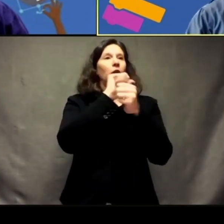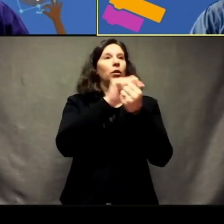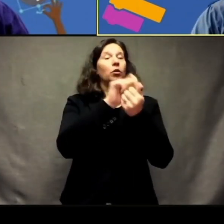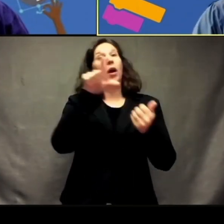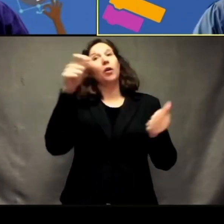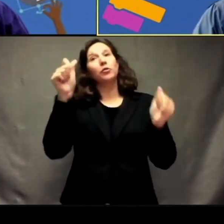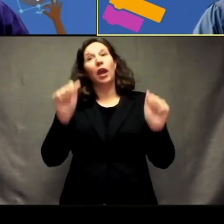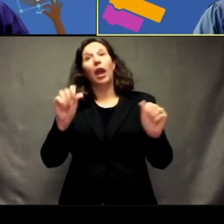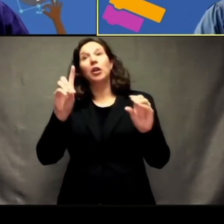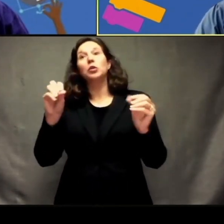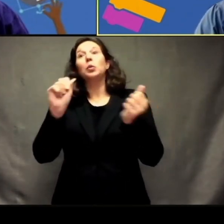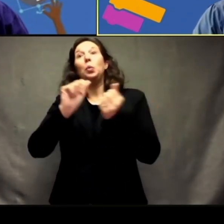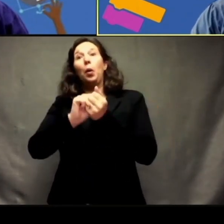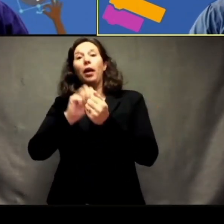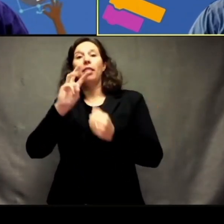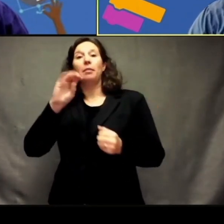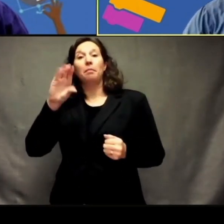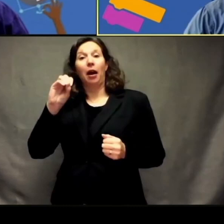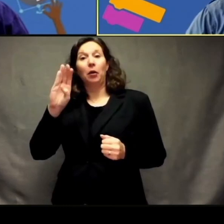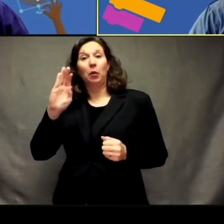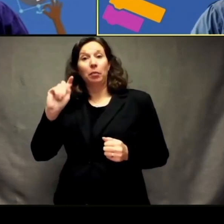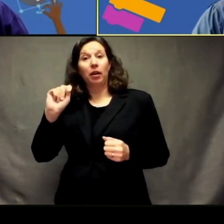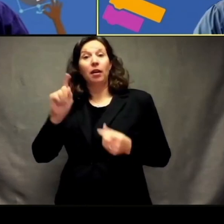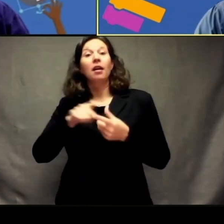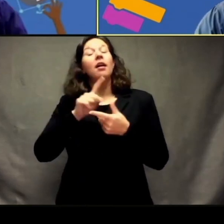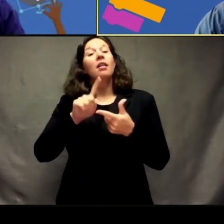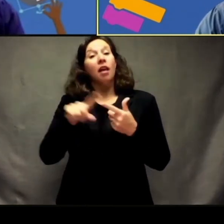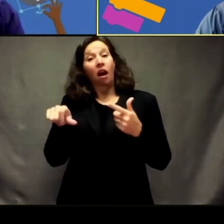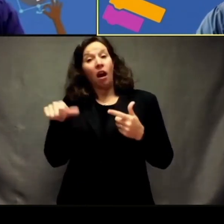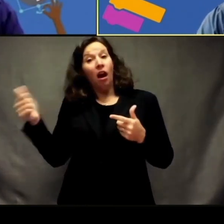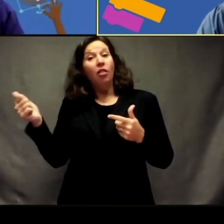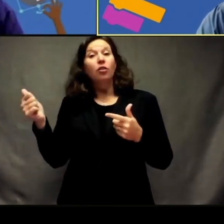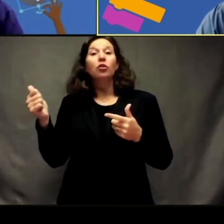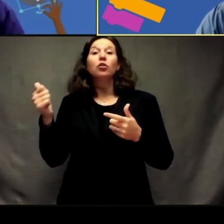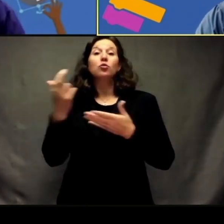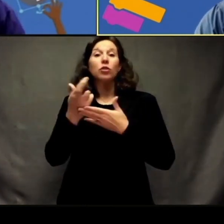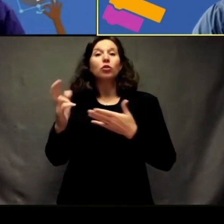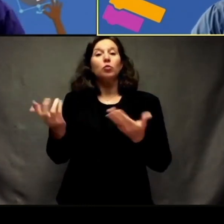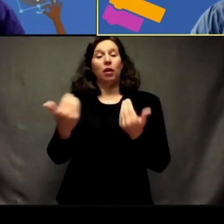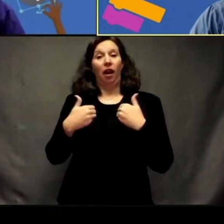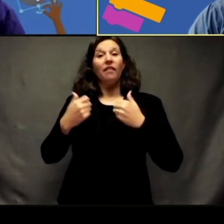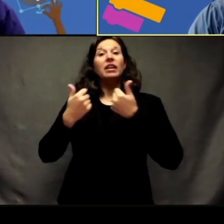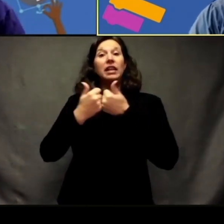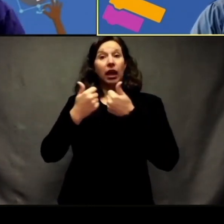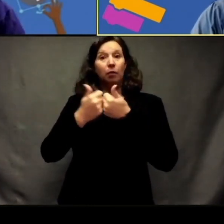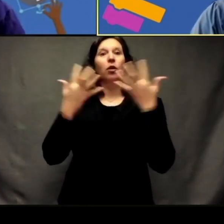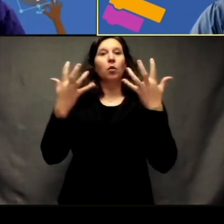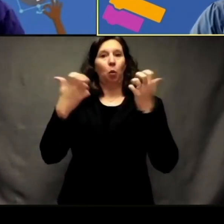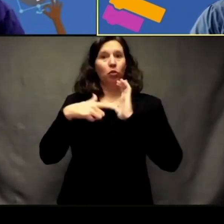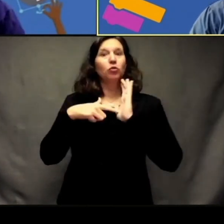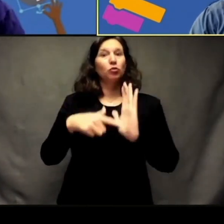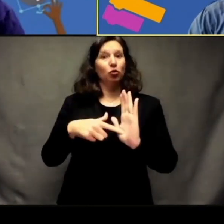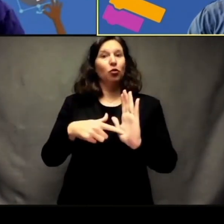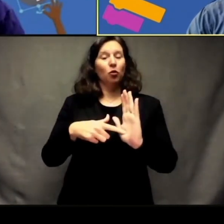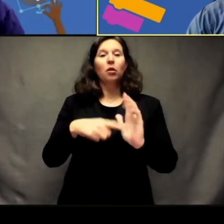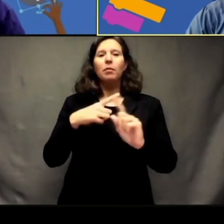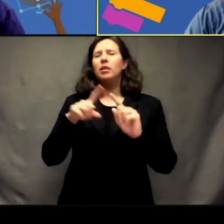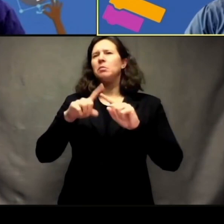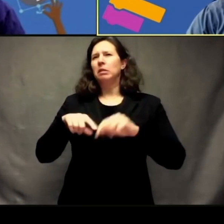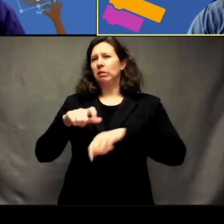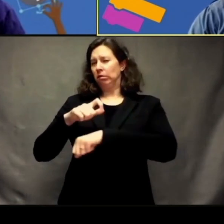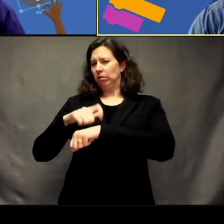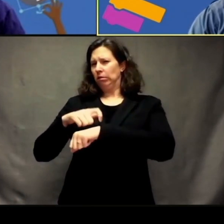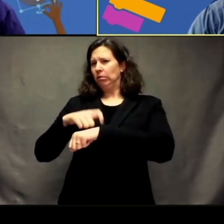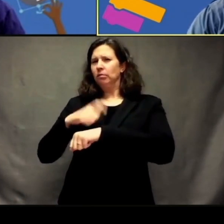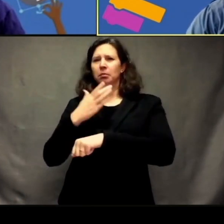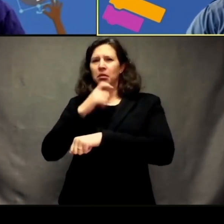Microbit. And then we're going to leave you off with some additional resources. We have a game also that we want to show you, but depending on the time, we might